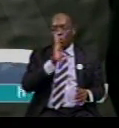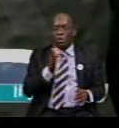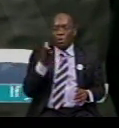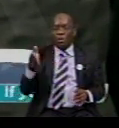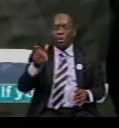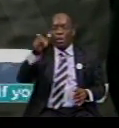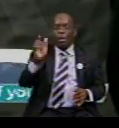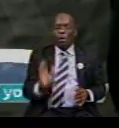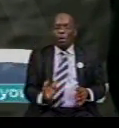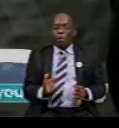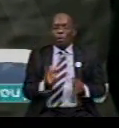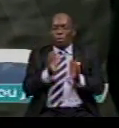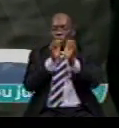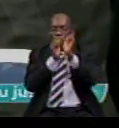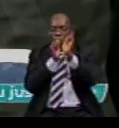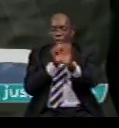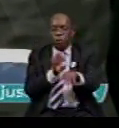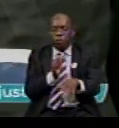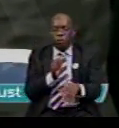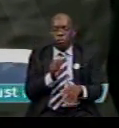you. We listen to